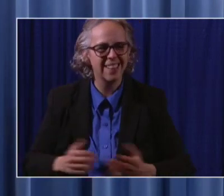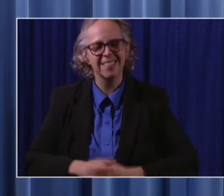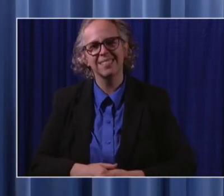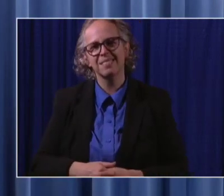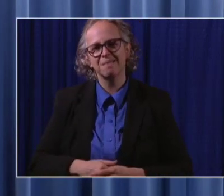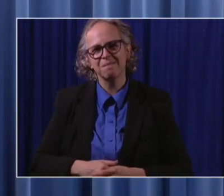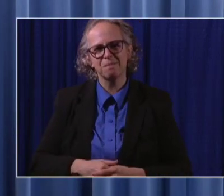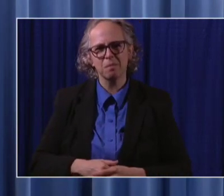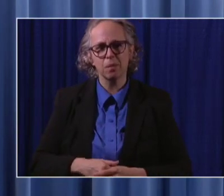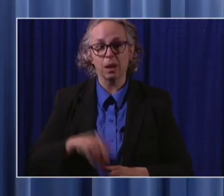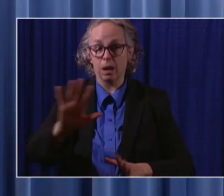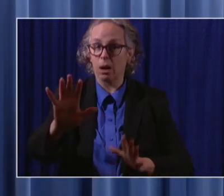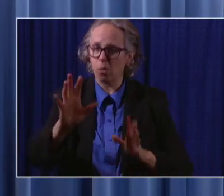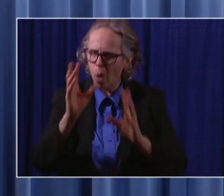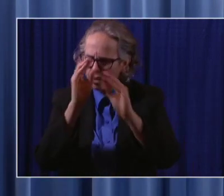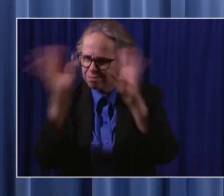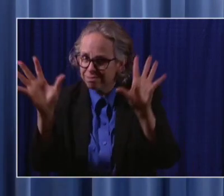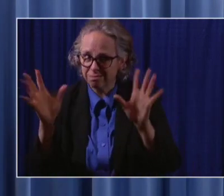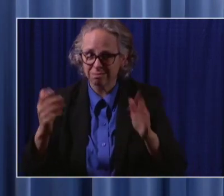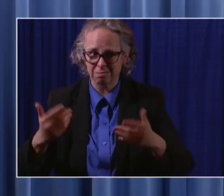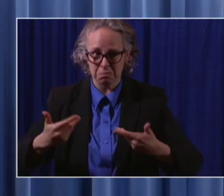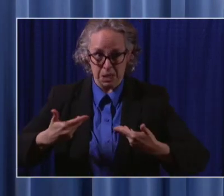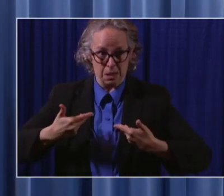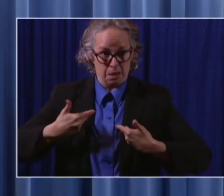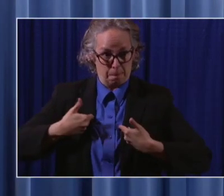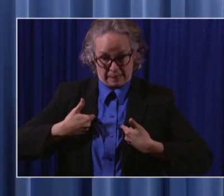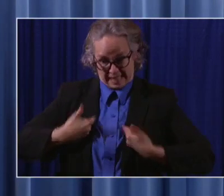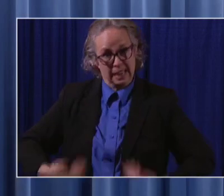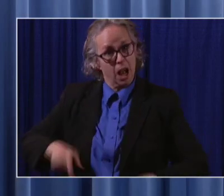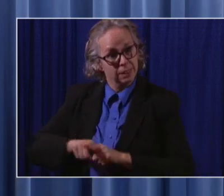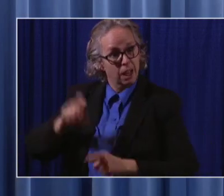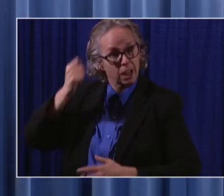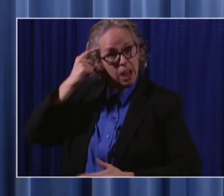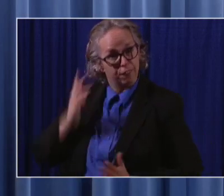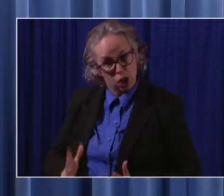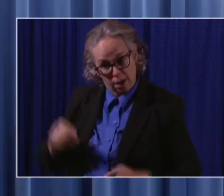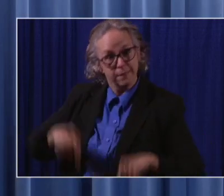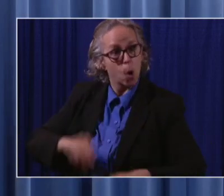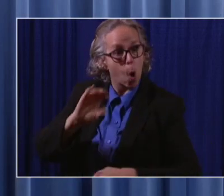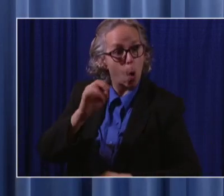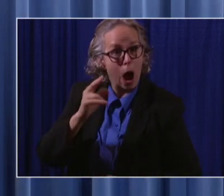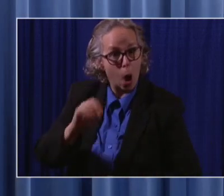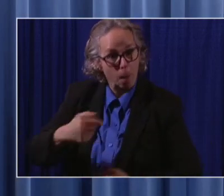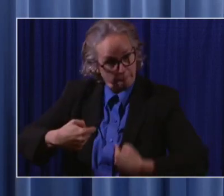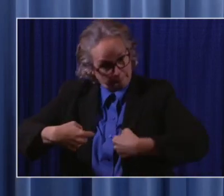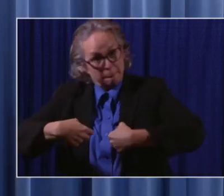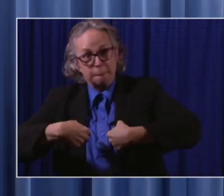not have a position in regard to the use of this particular drug